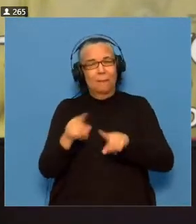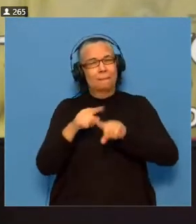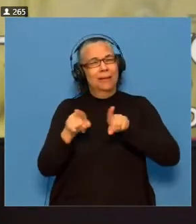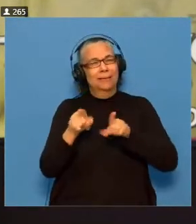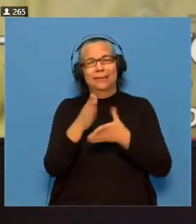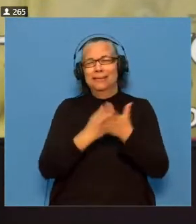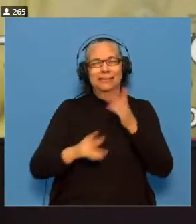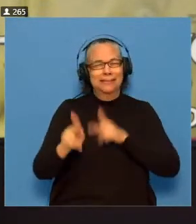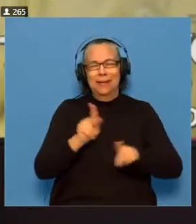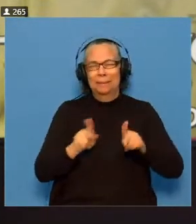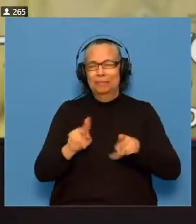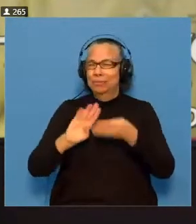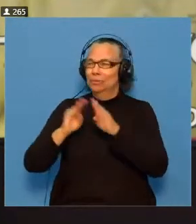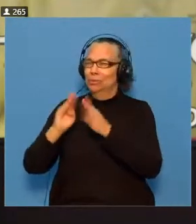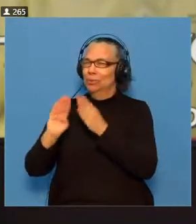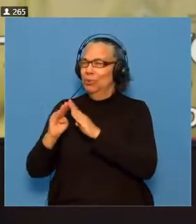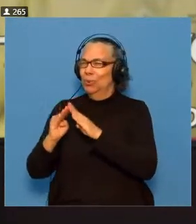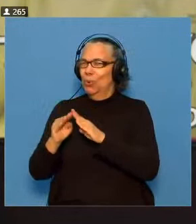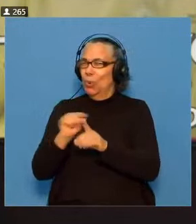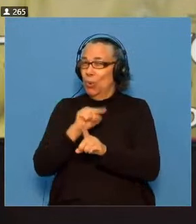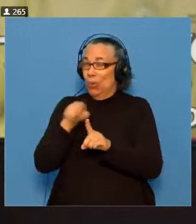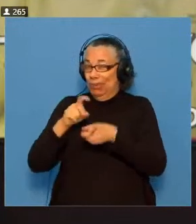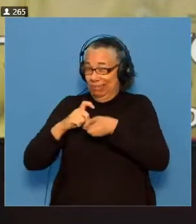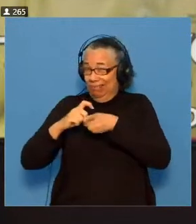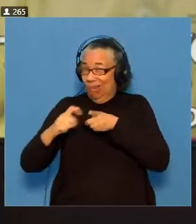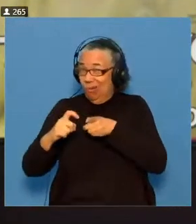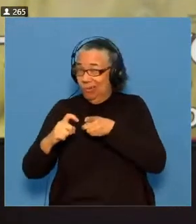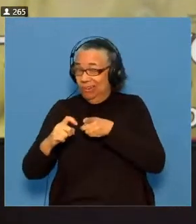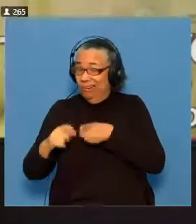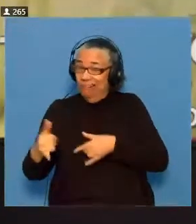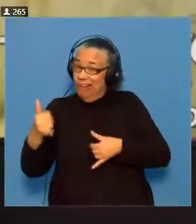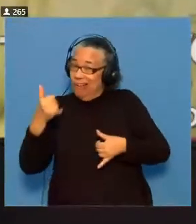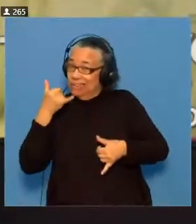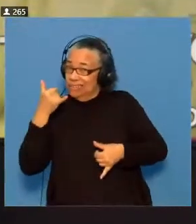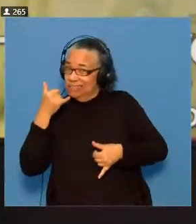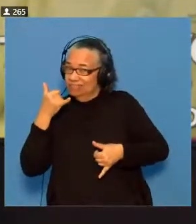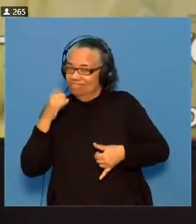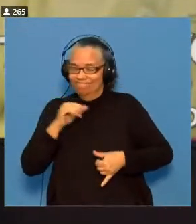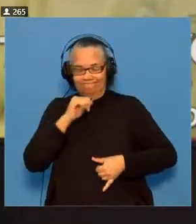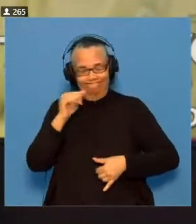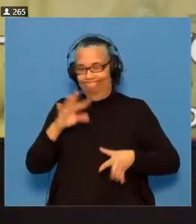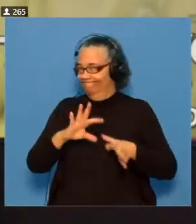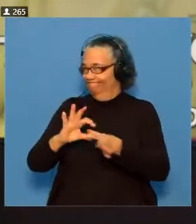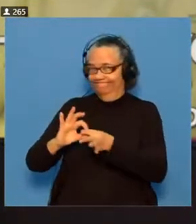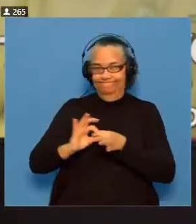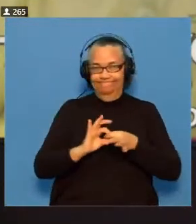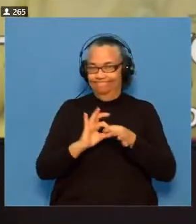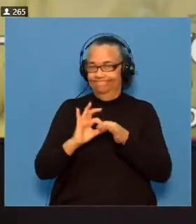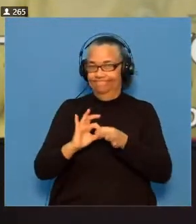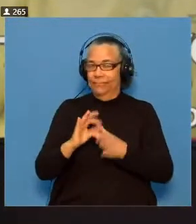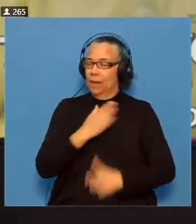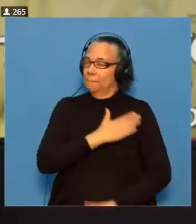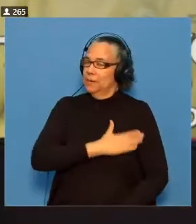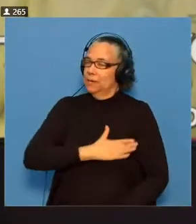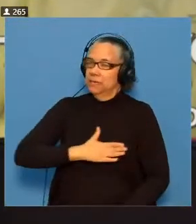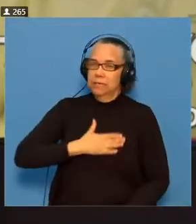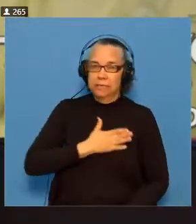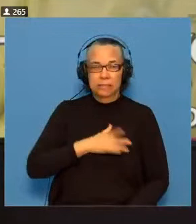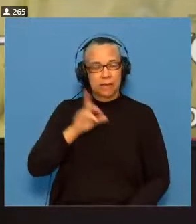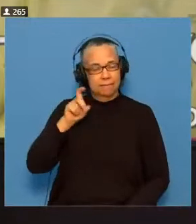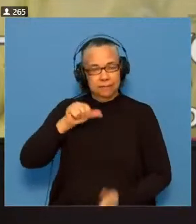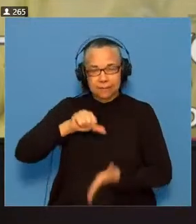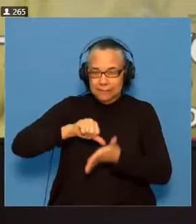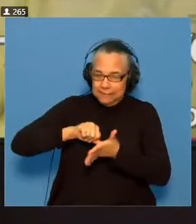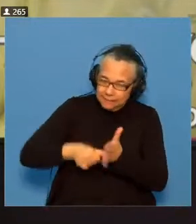people in our community, when contacted by the contact tracer, are not cooperating. Please, and I cannot stress this